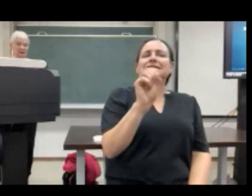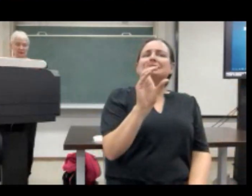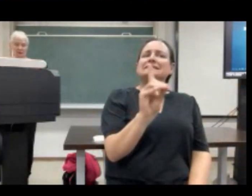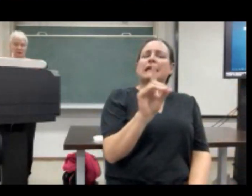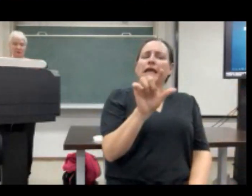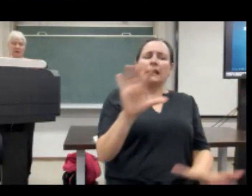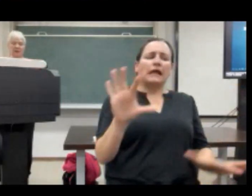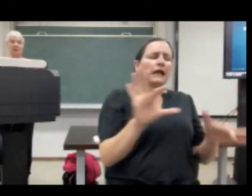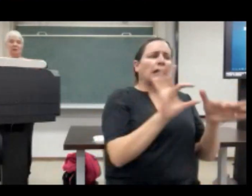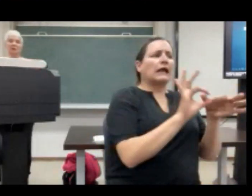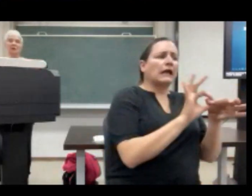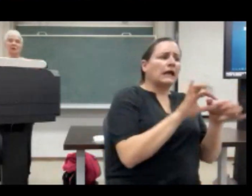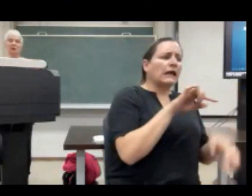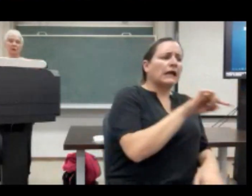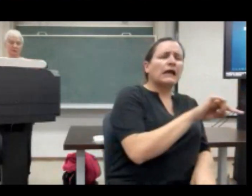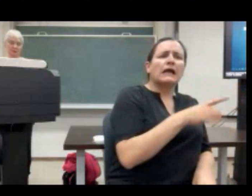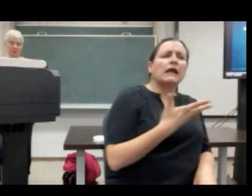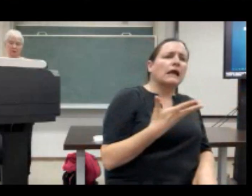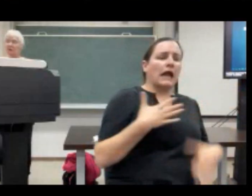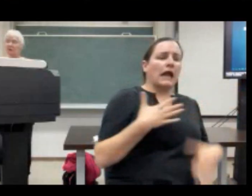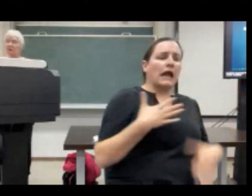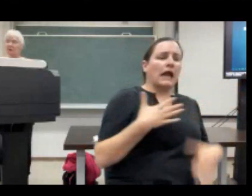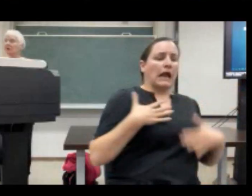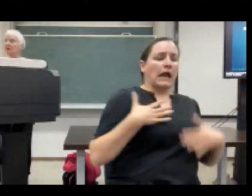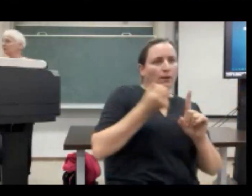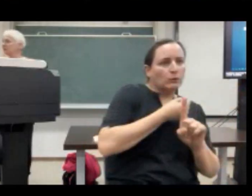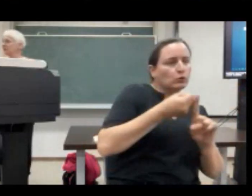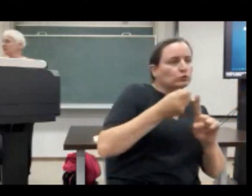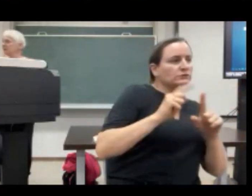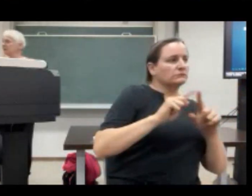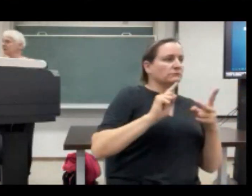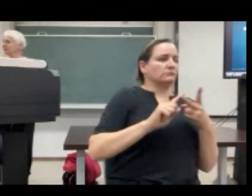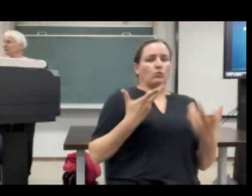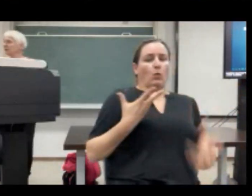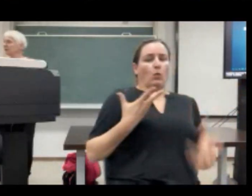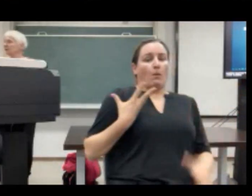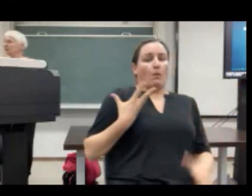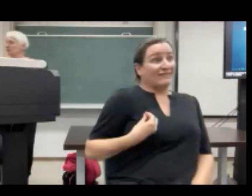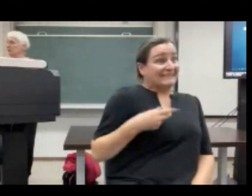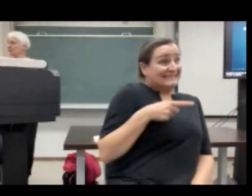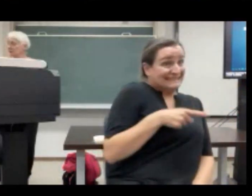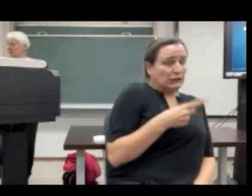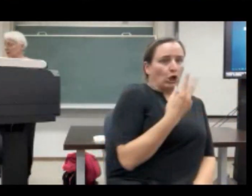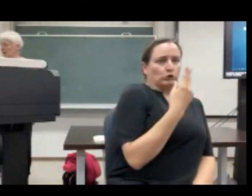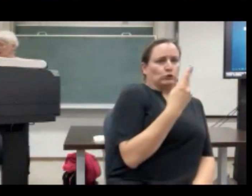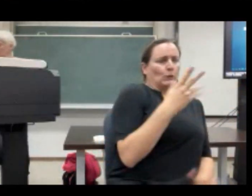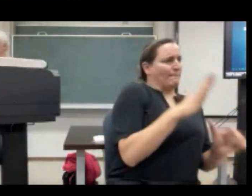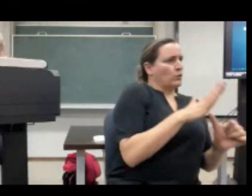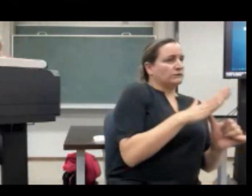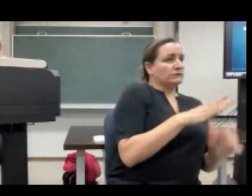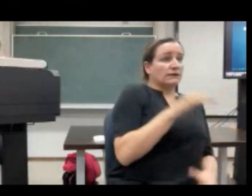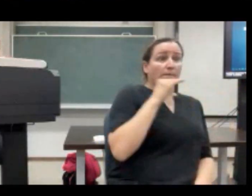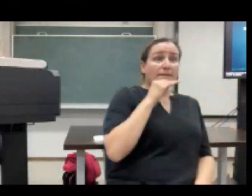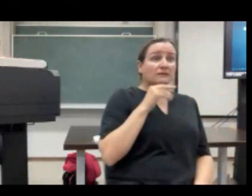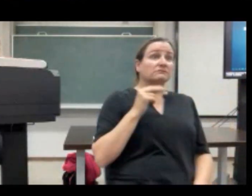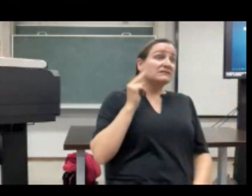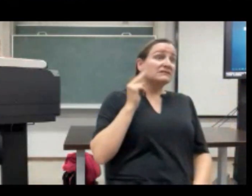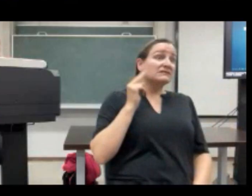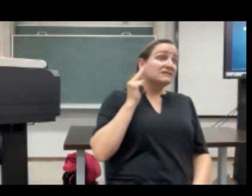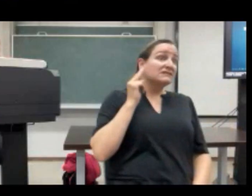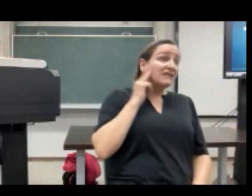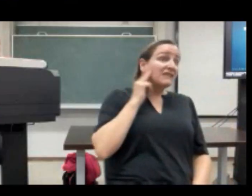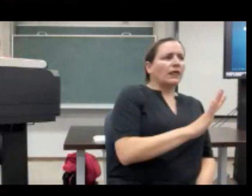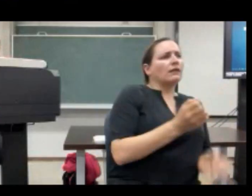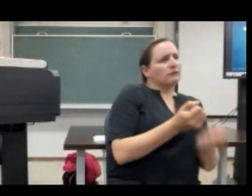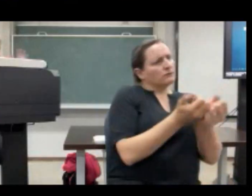causes as in the hearing population, so emotional abuse and poverty. So these are the two that are pretty high on the list.